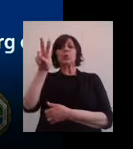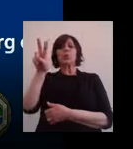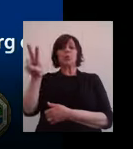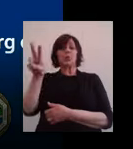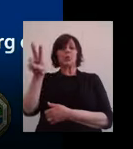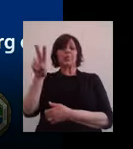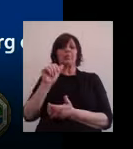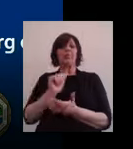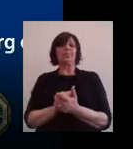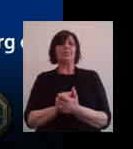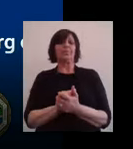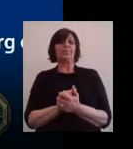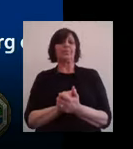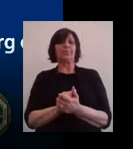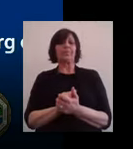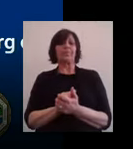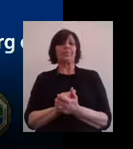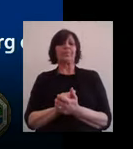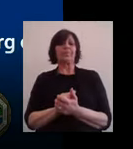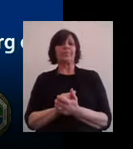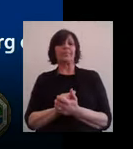859-3222.